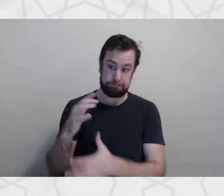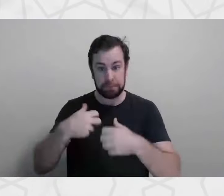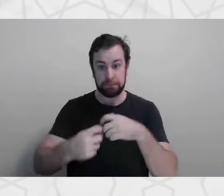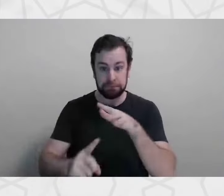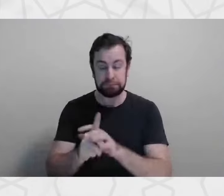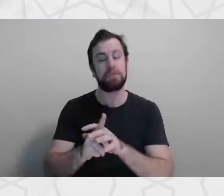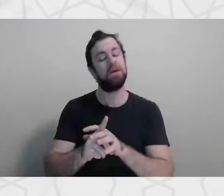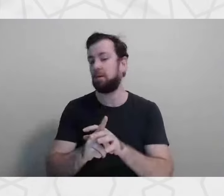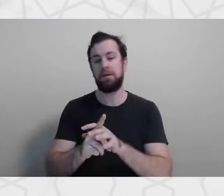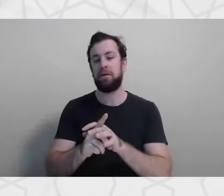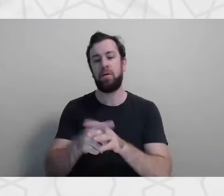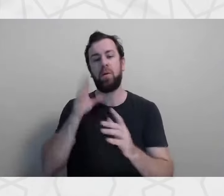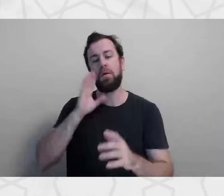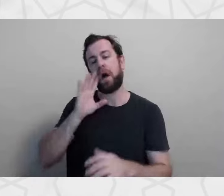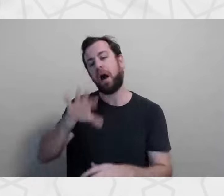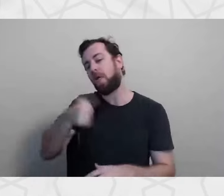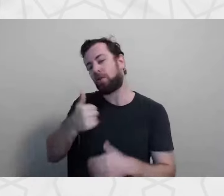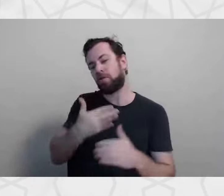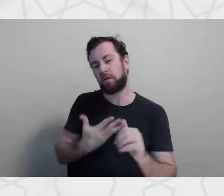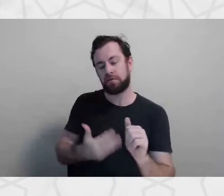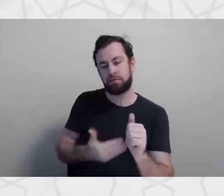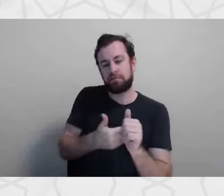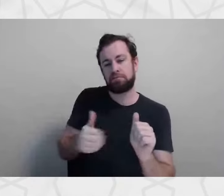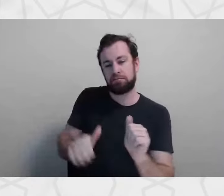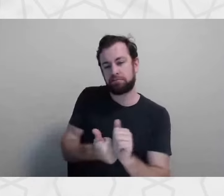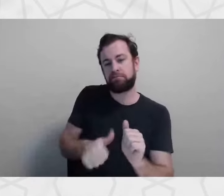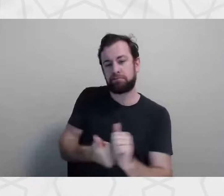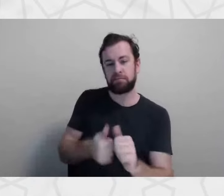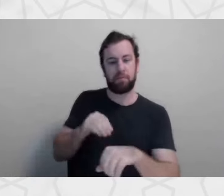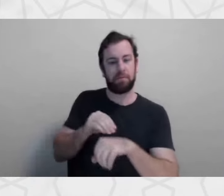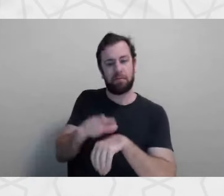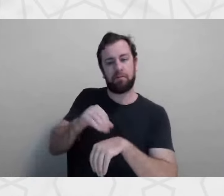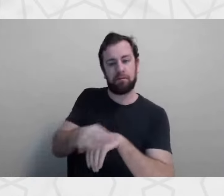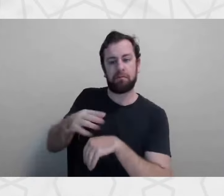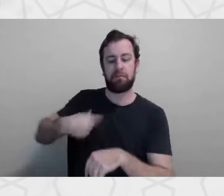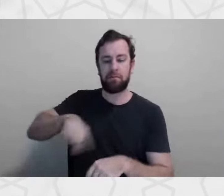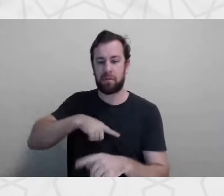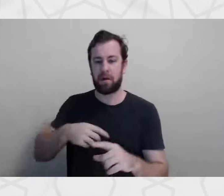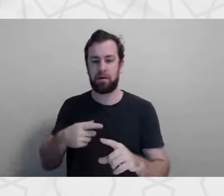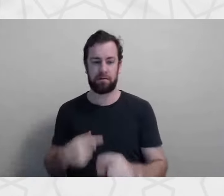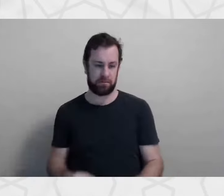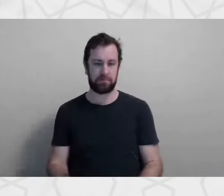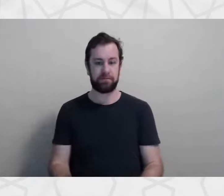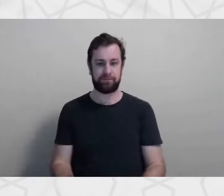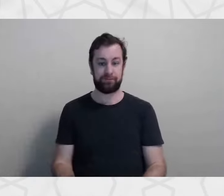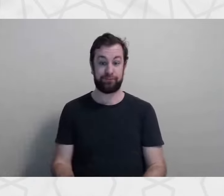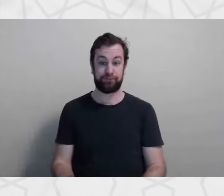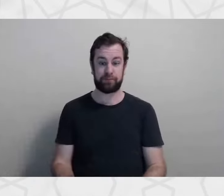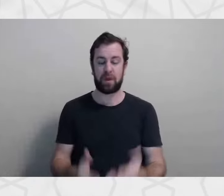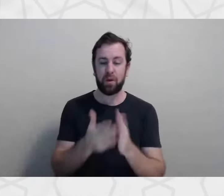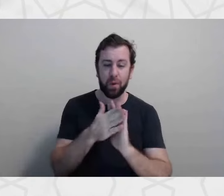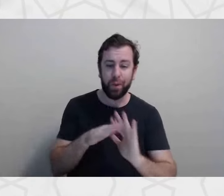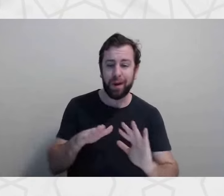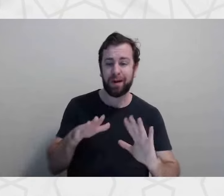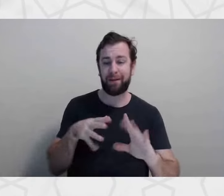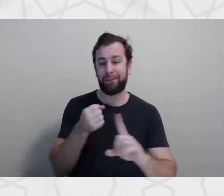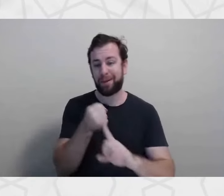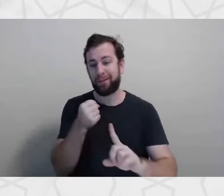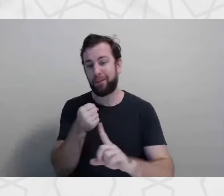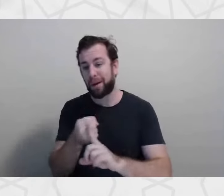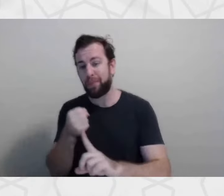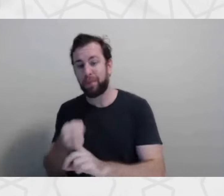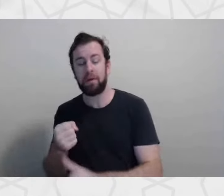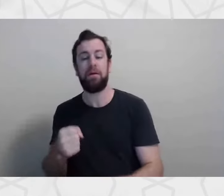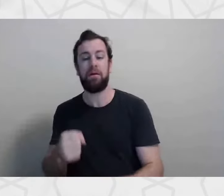there would be other things that would be affecting us silently, quietly. In